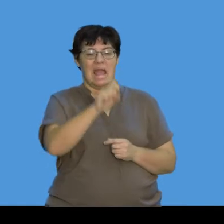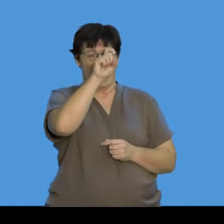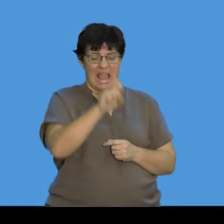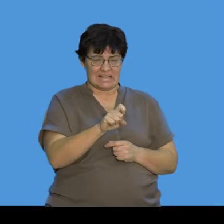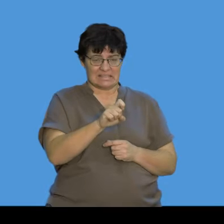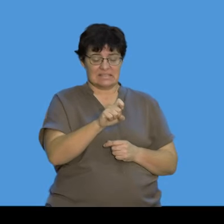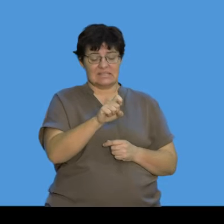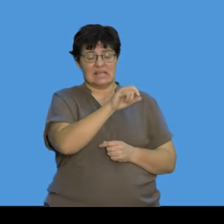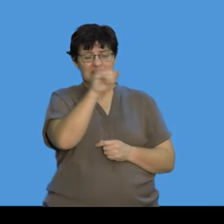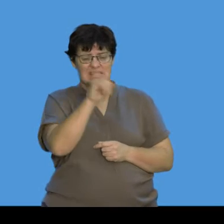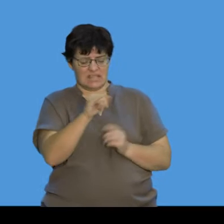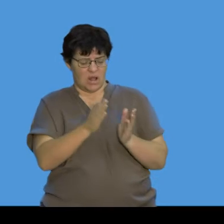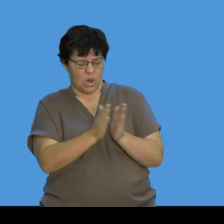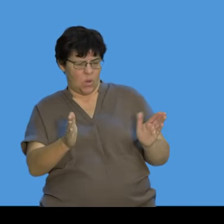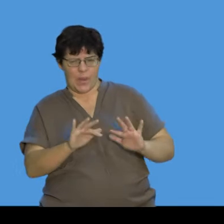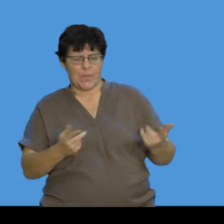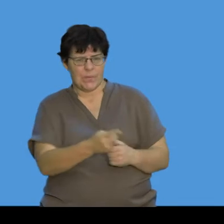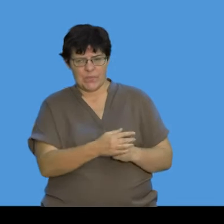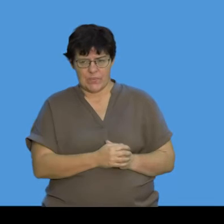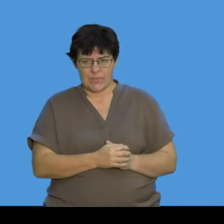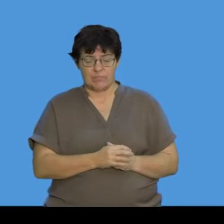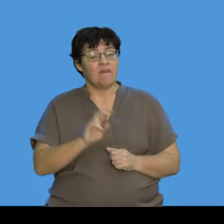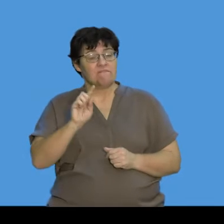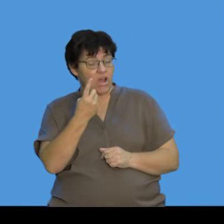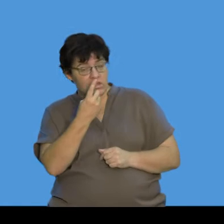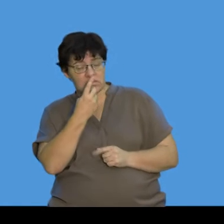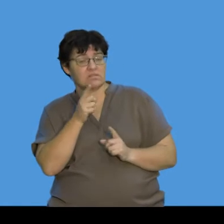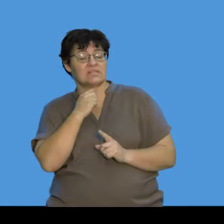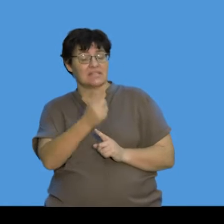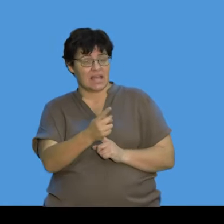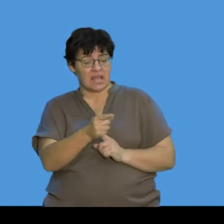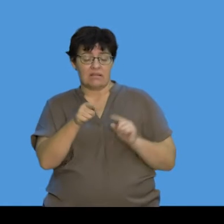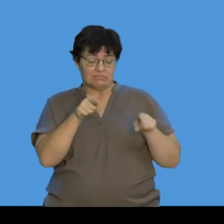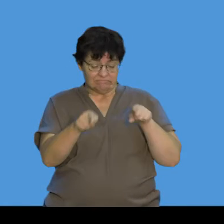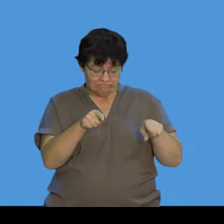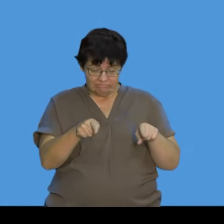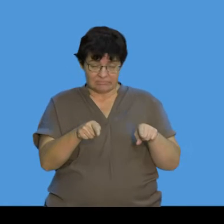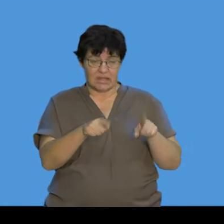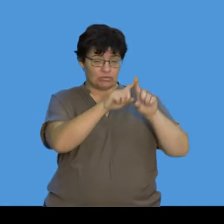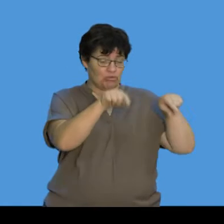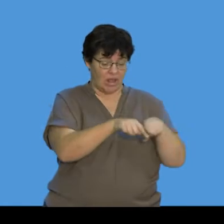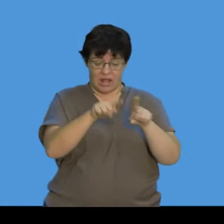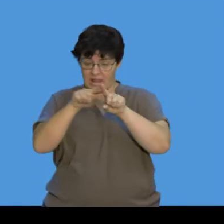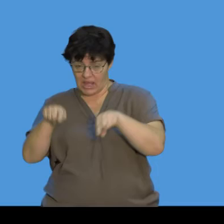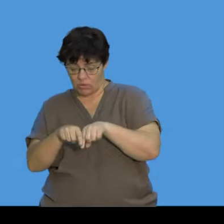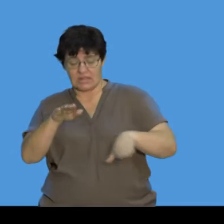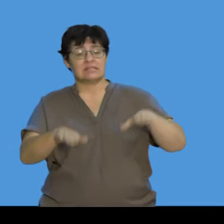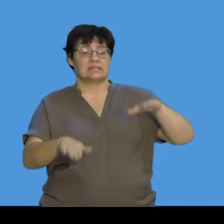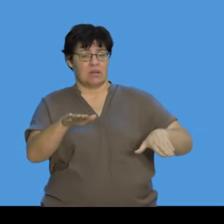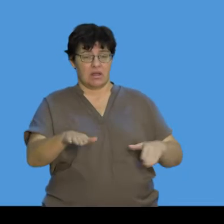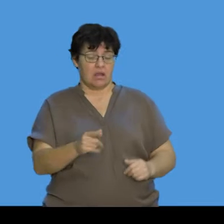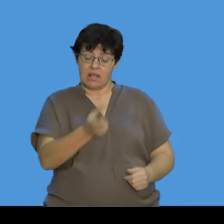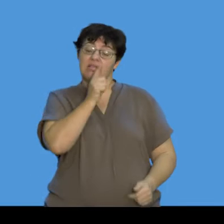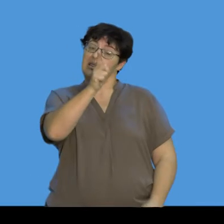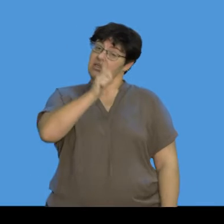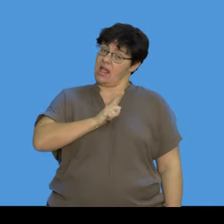XZ, right? Firstly, we need to show that these two triangles are similar to each other. They did not make the statement